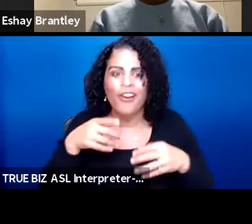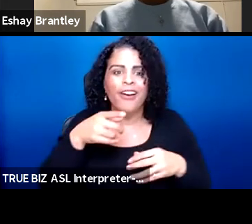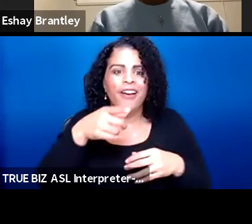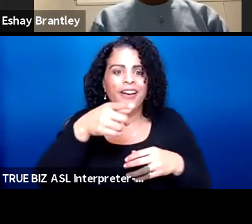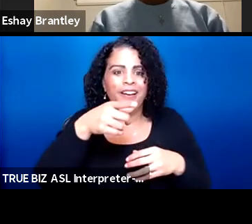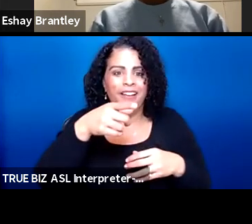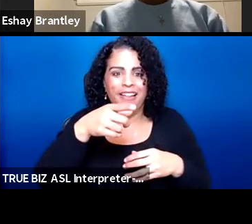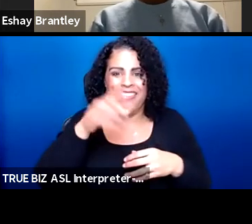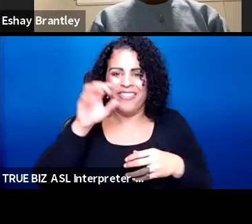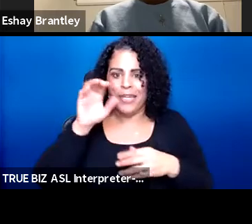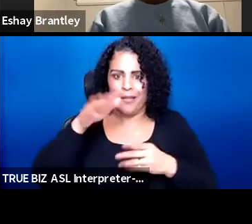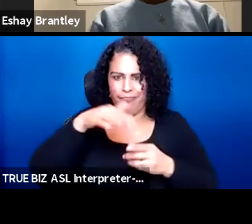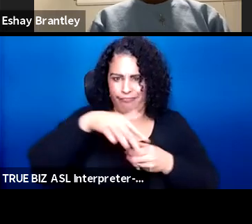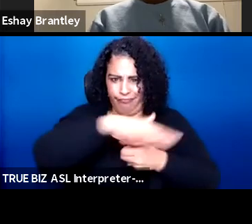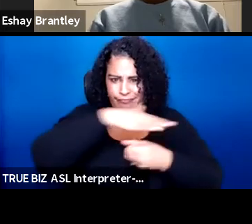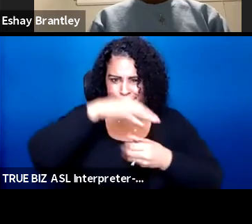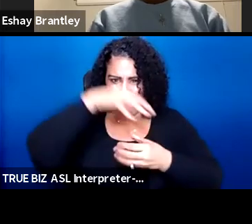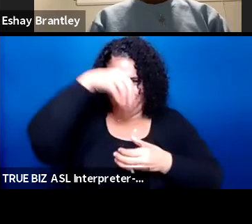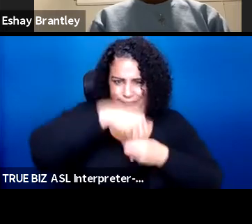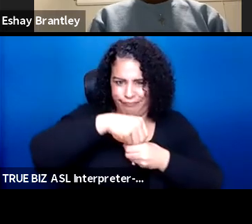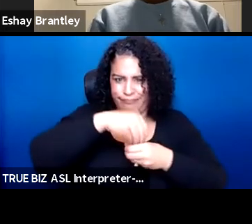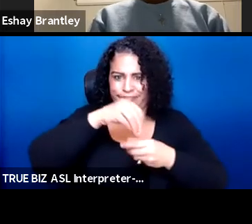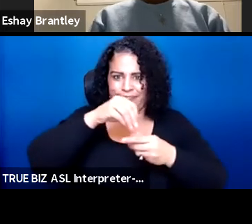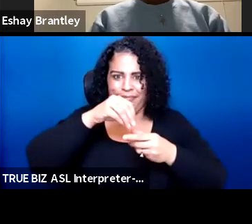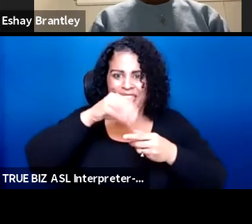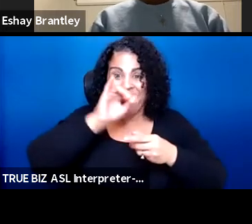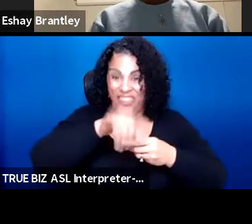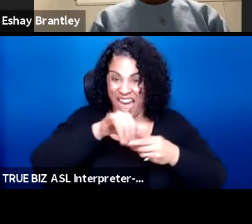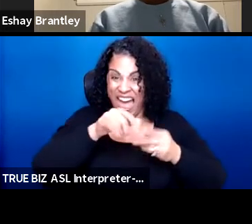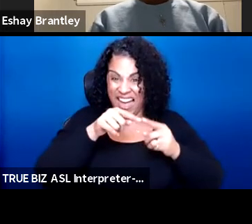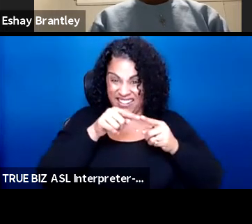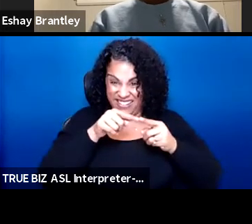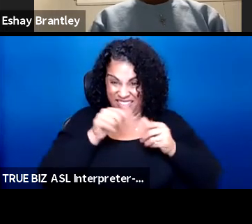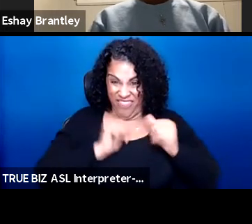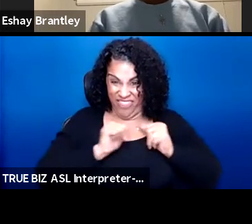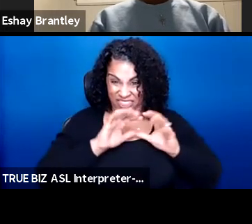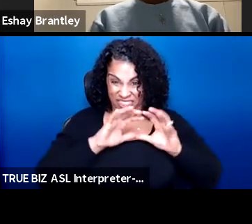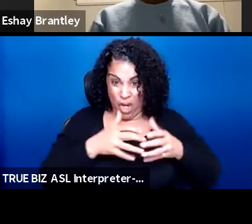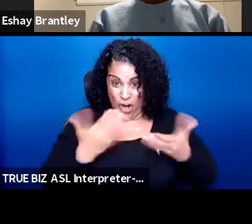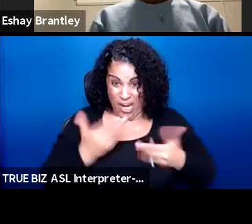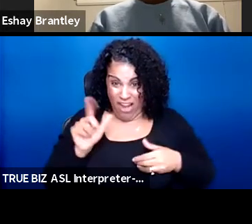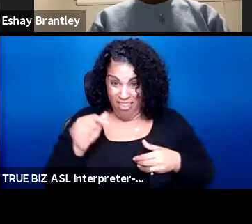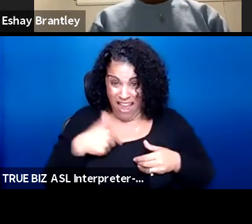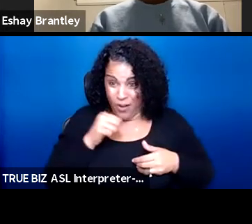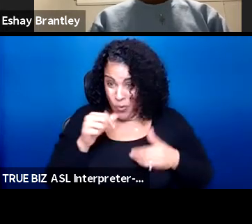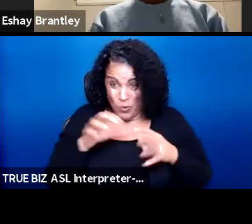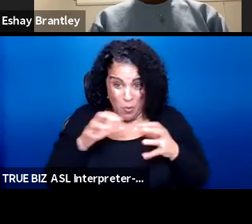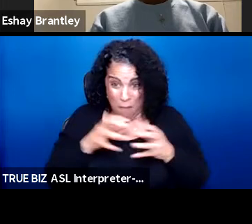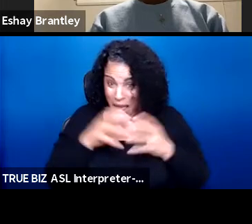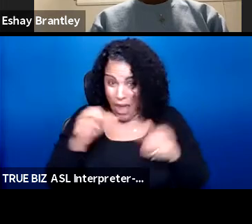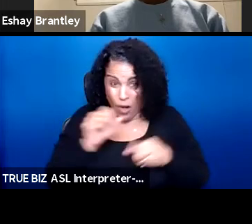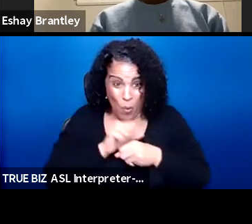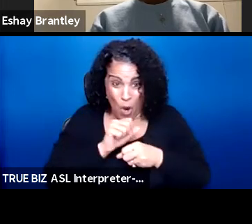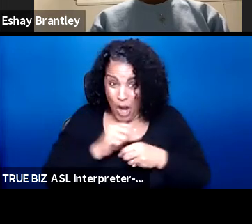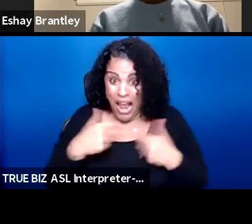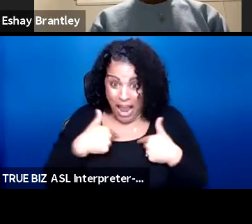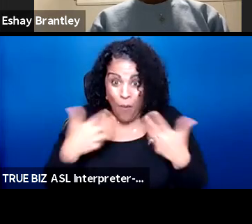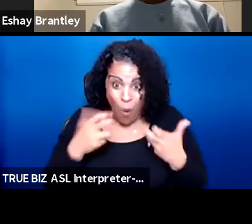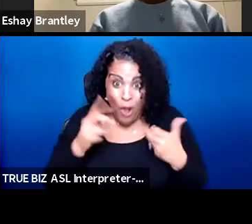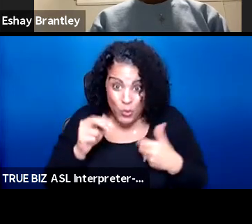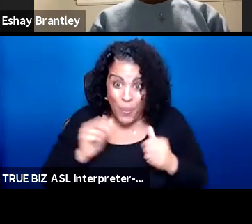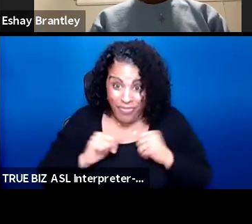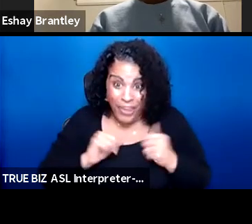the ecology of a theater in one region, like here in LA, I don't do much work. I'm sorry to say, as much as I want to do theater here, I